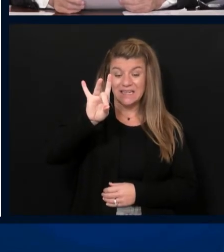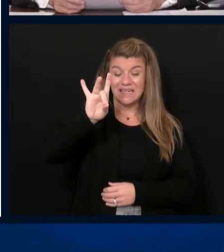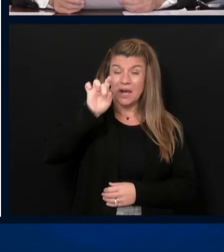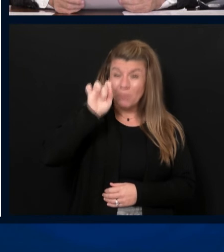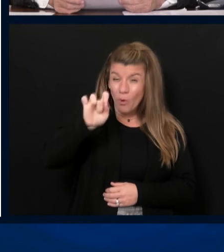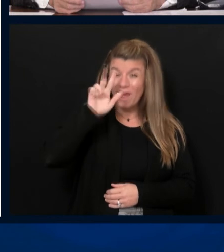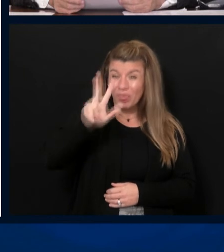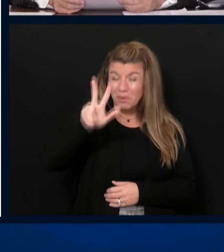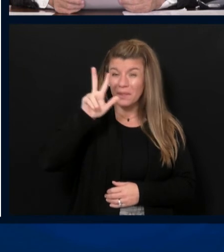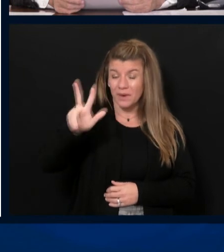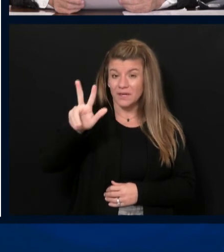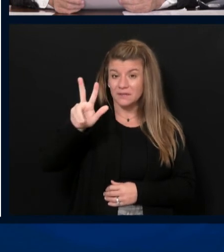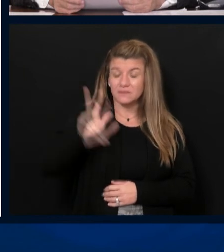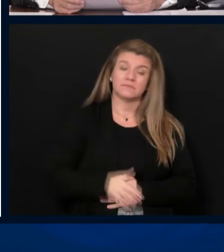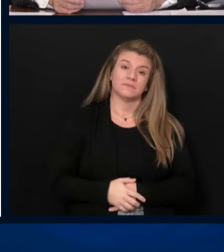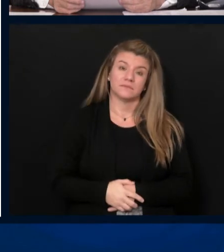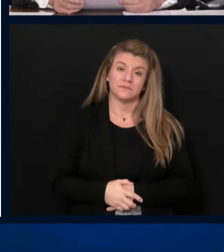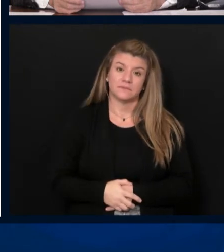8.33.